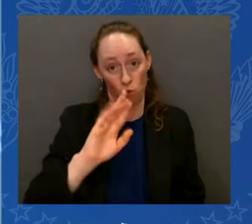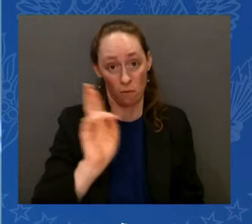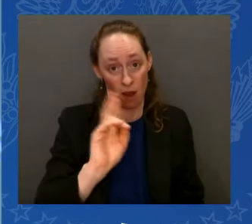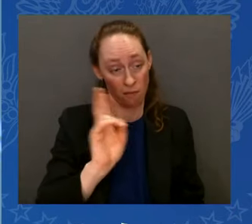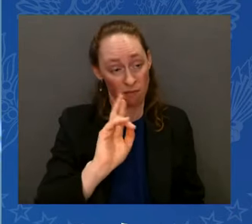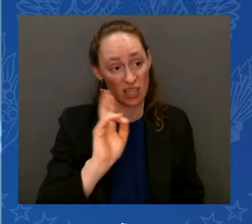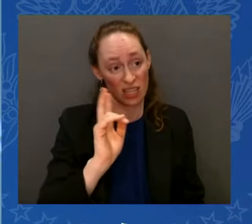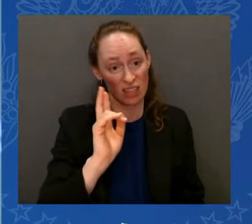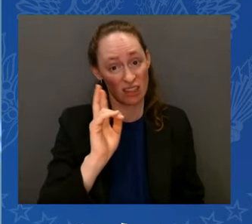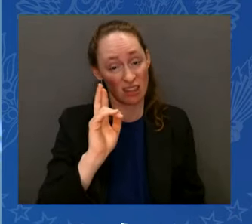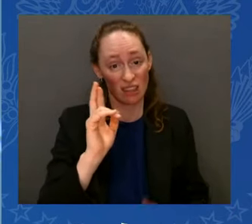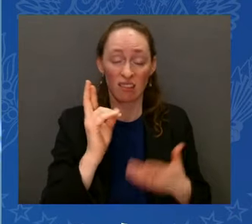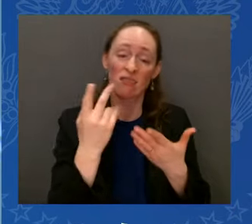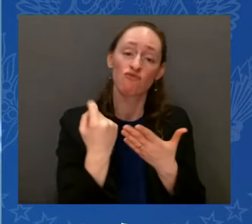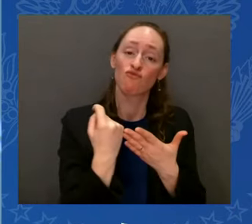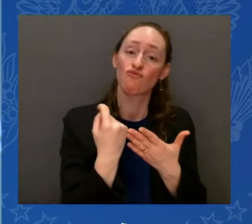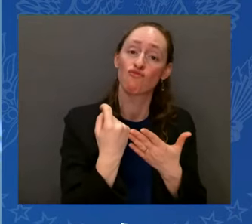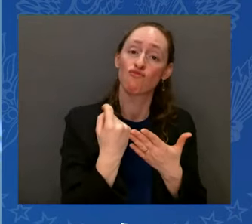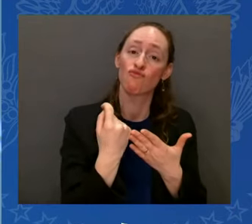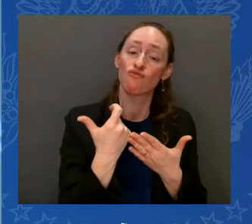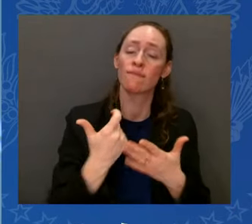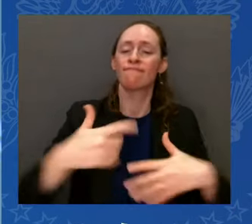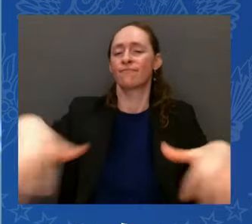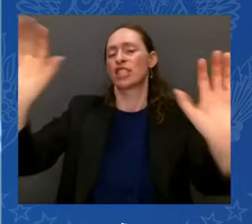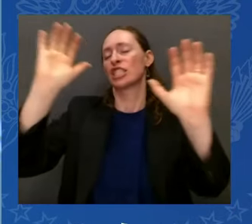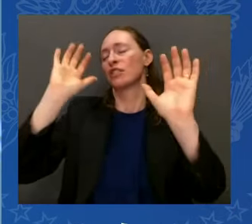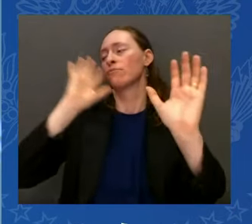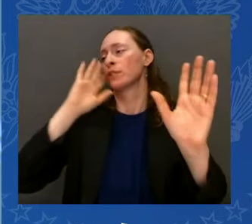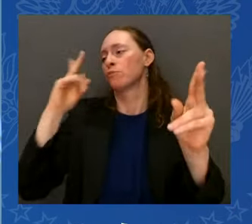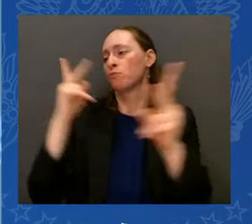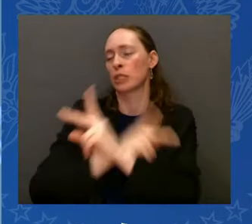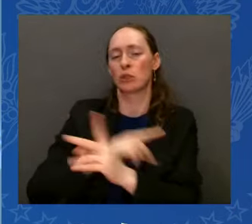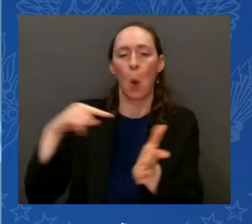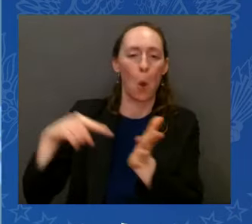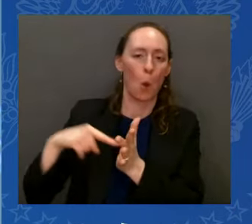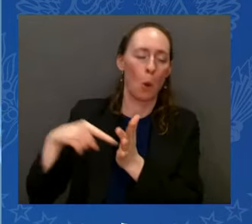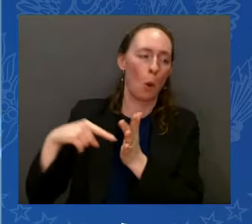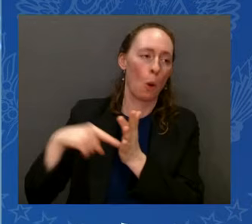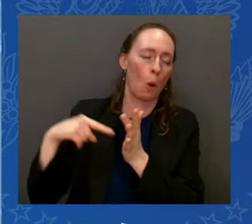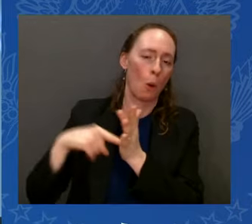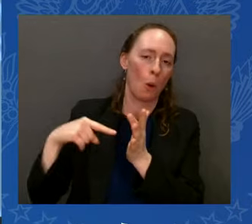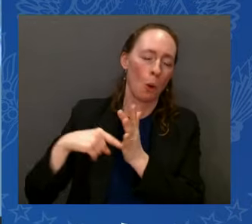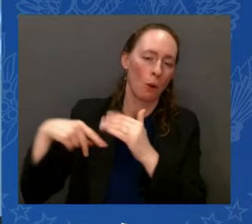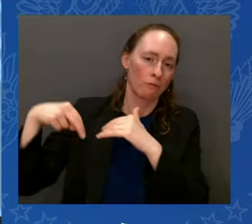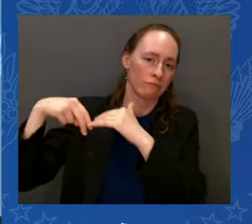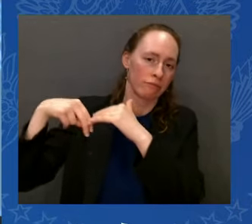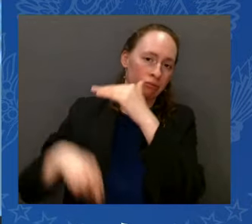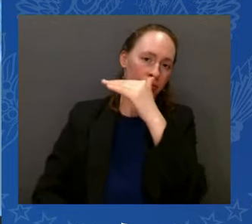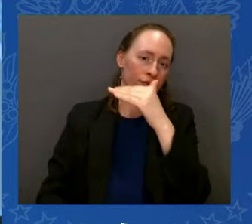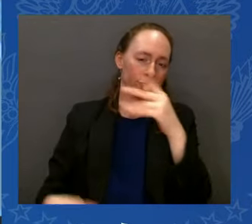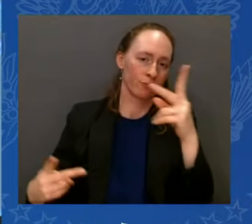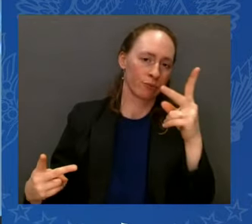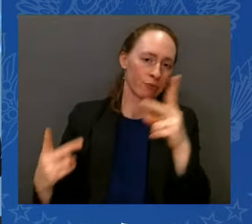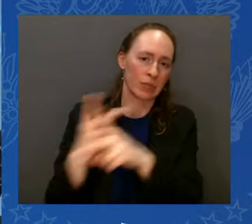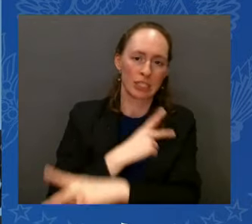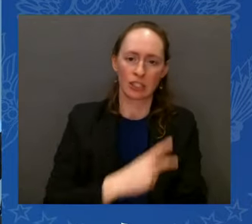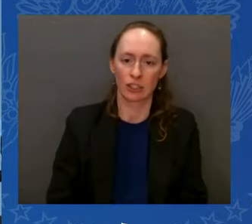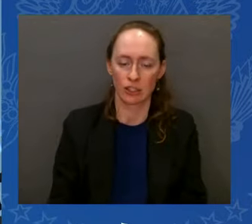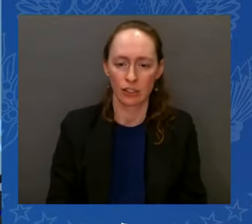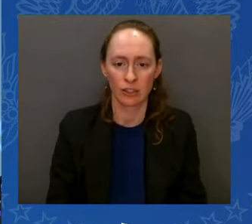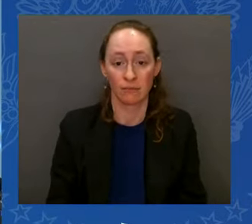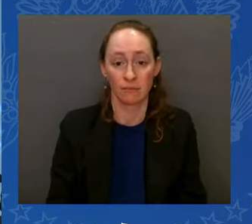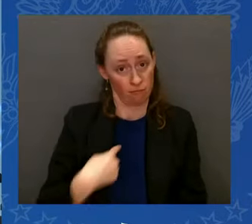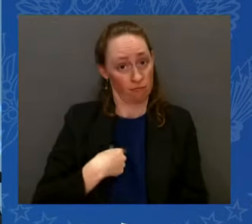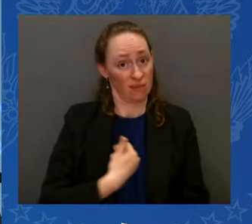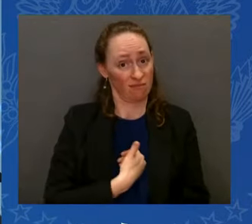least 15% tax. Now, I come from the corporate capital of the world, Delaware. No,